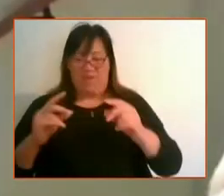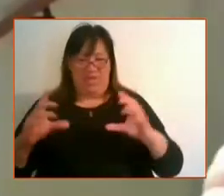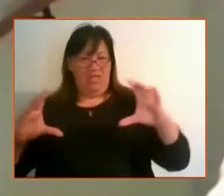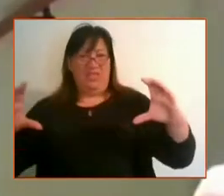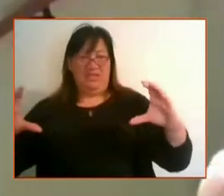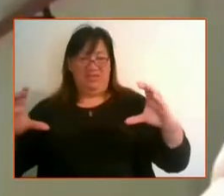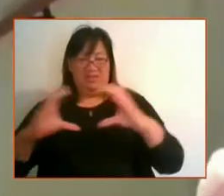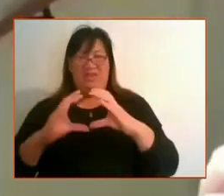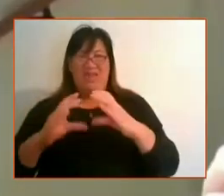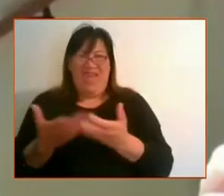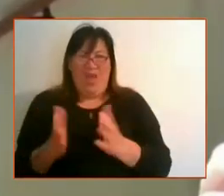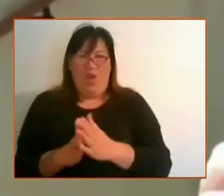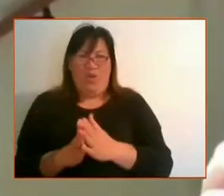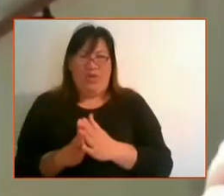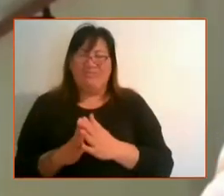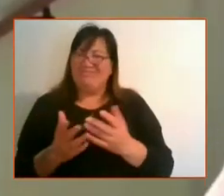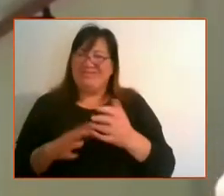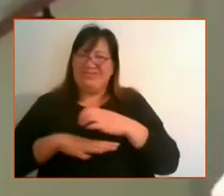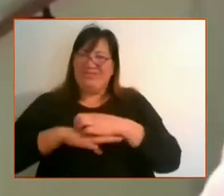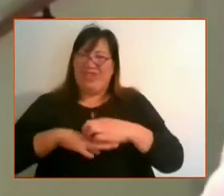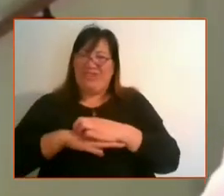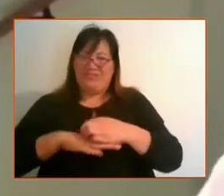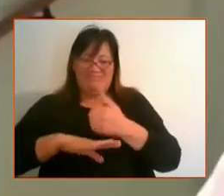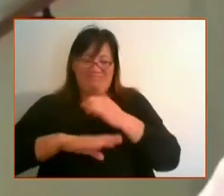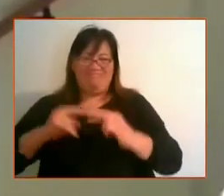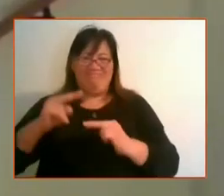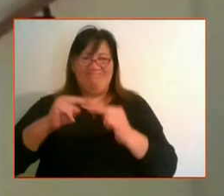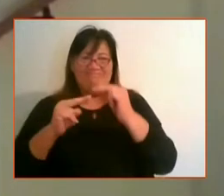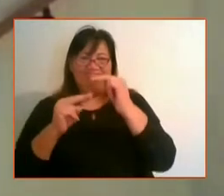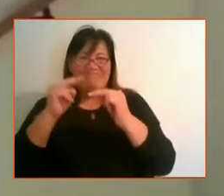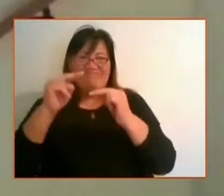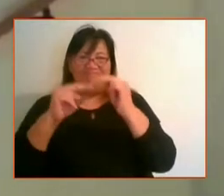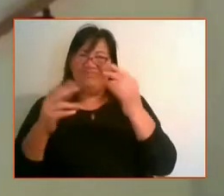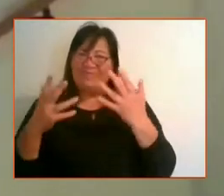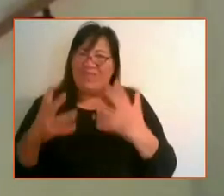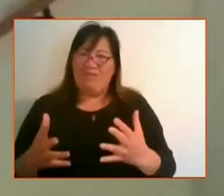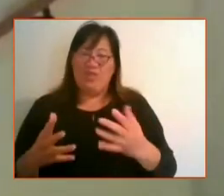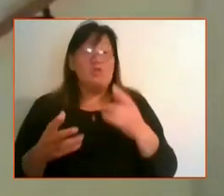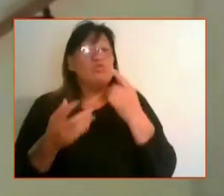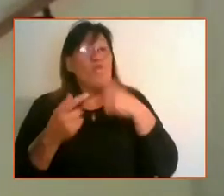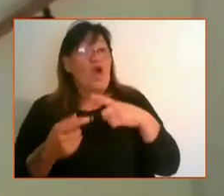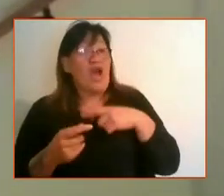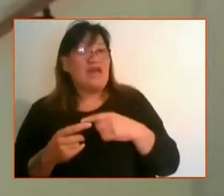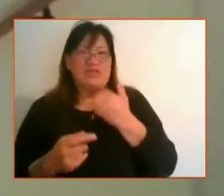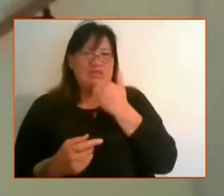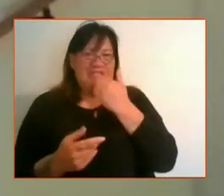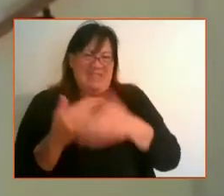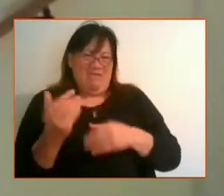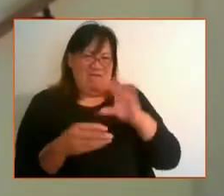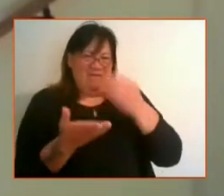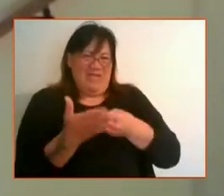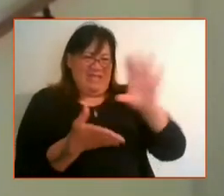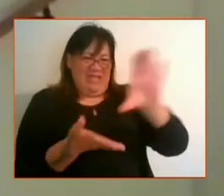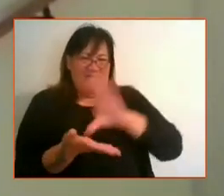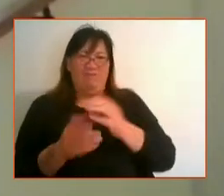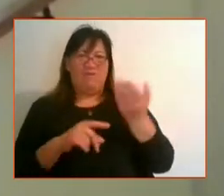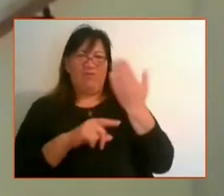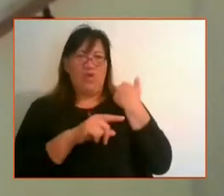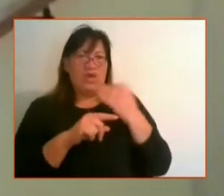must invent and build from scratch. And it's telling of the historic underfunding of the sector that when it finally gets a decent